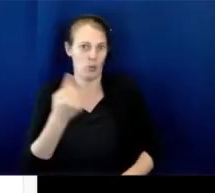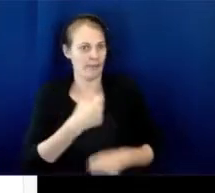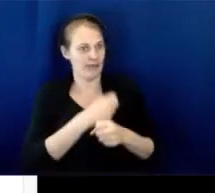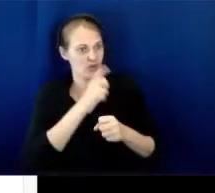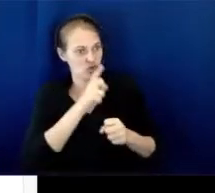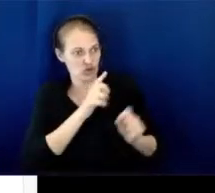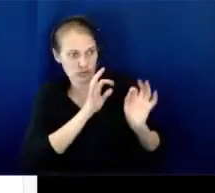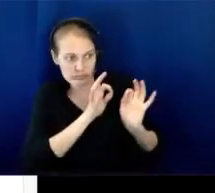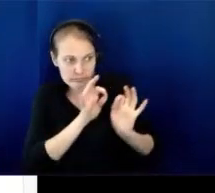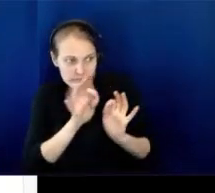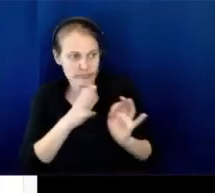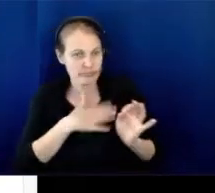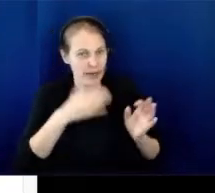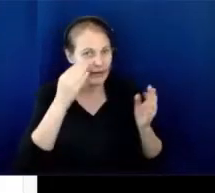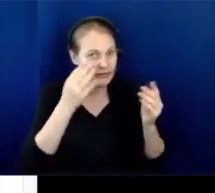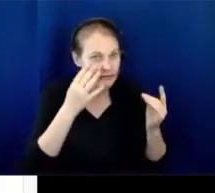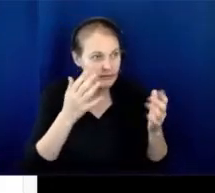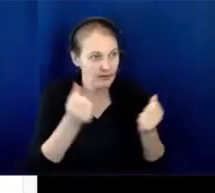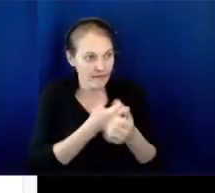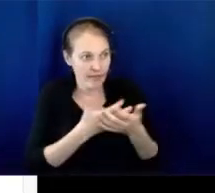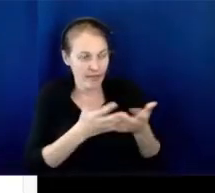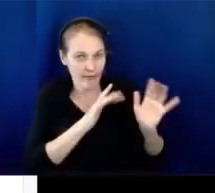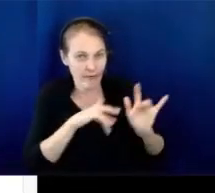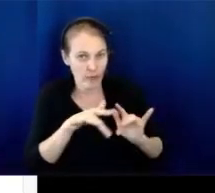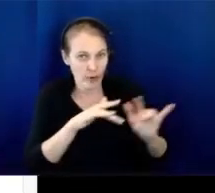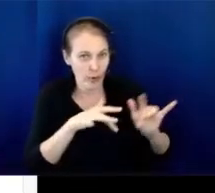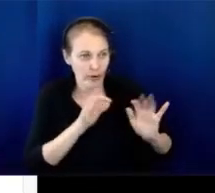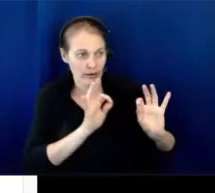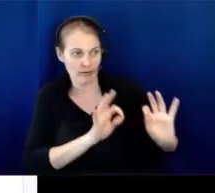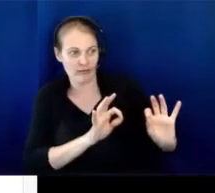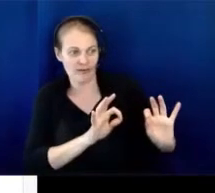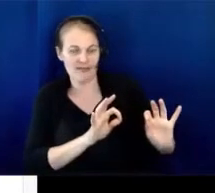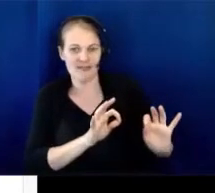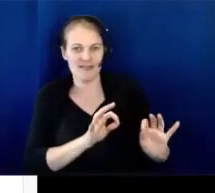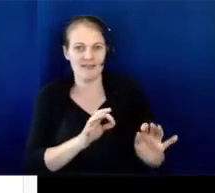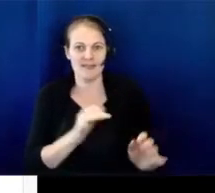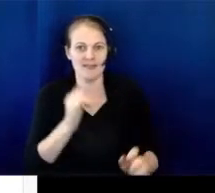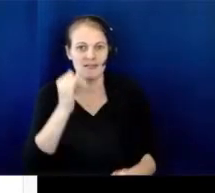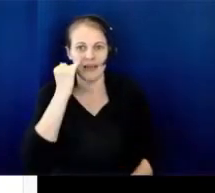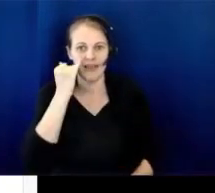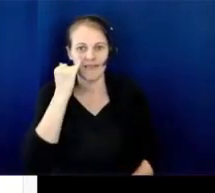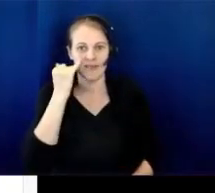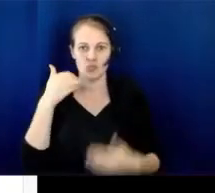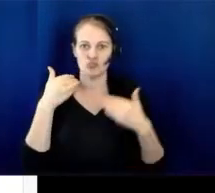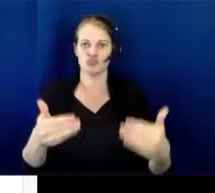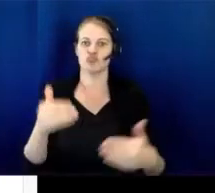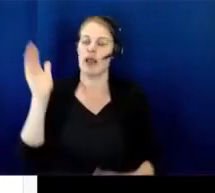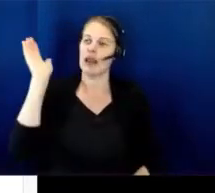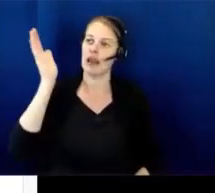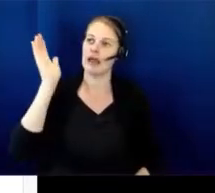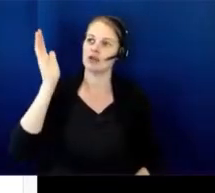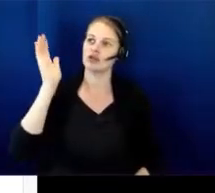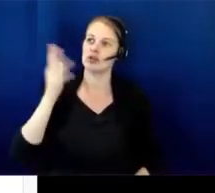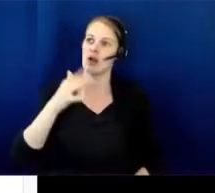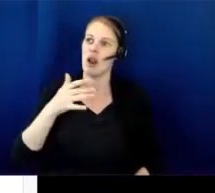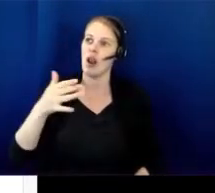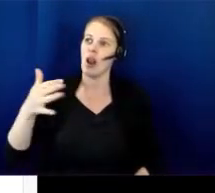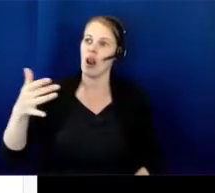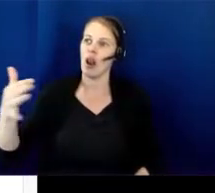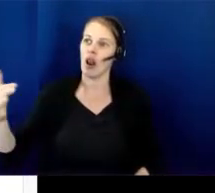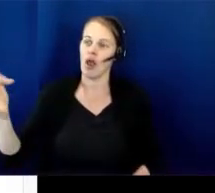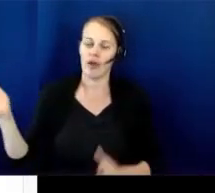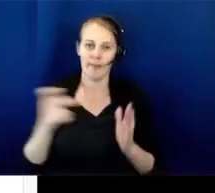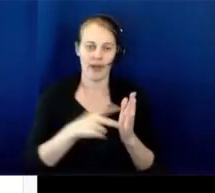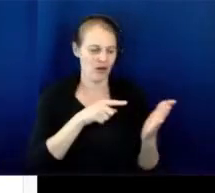my content is getting recorded, because there's nothing worse than going through a lecture and then going back and be like, oh no, my